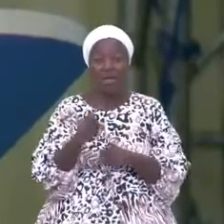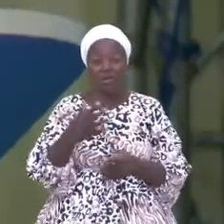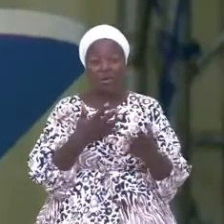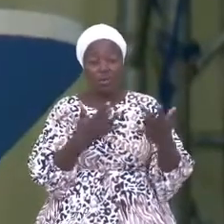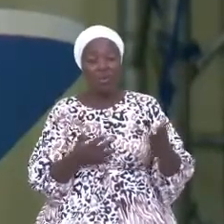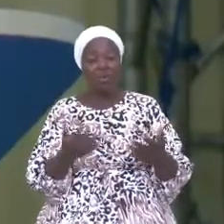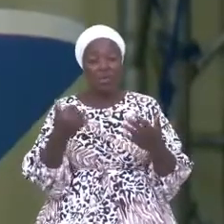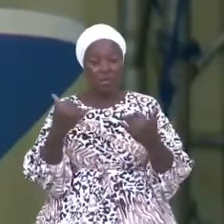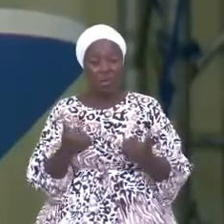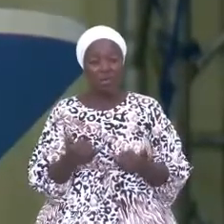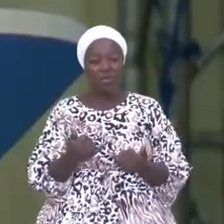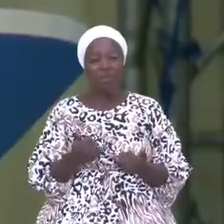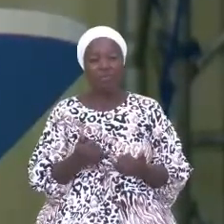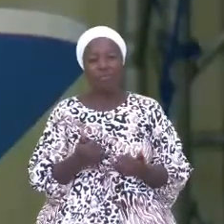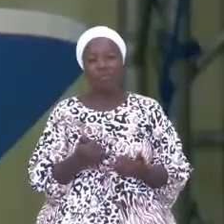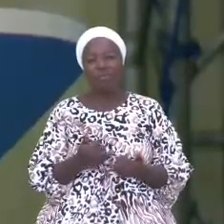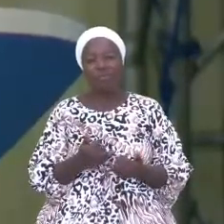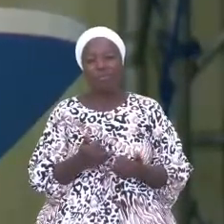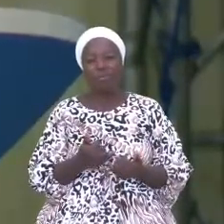now.